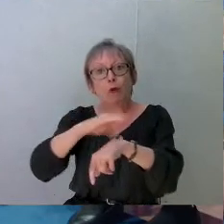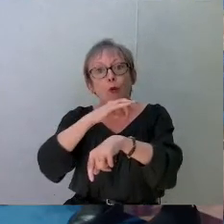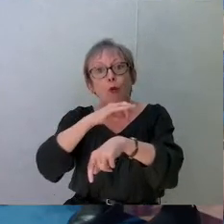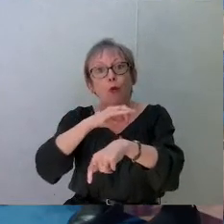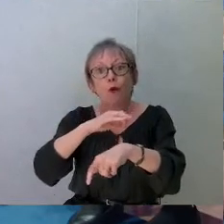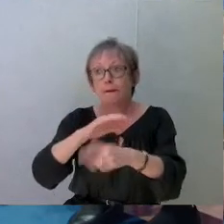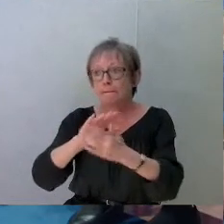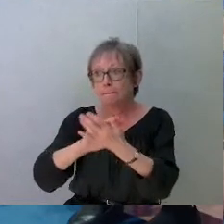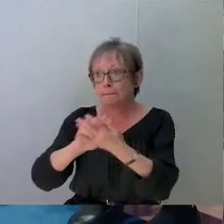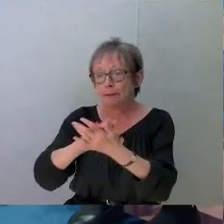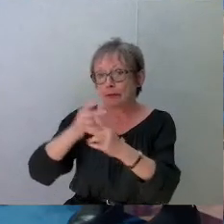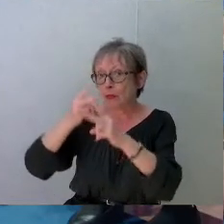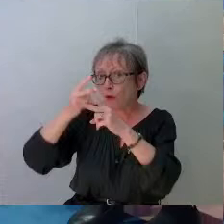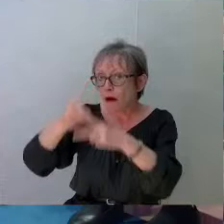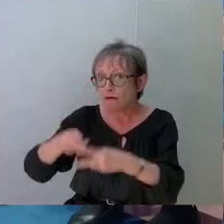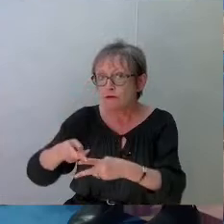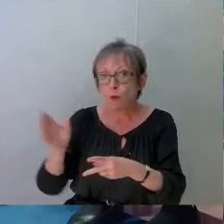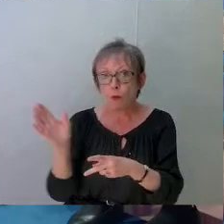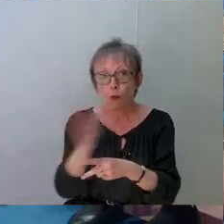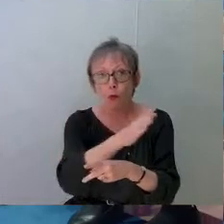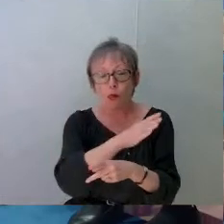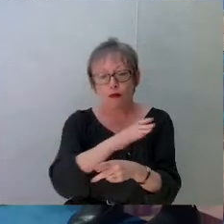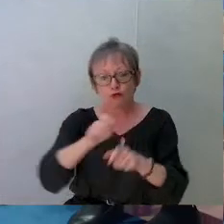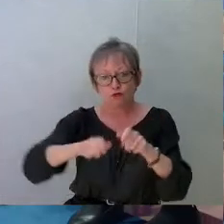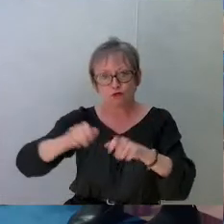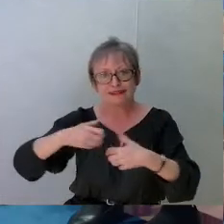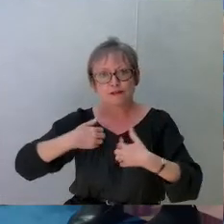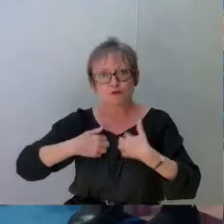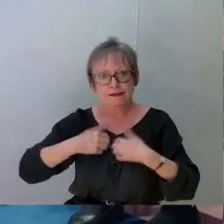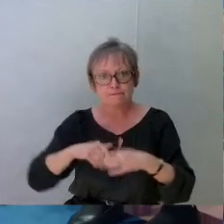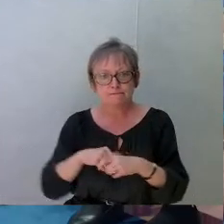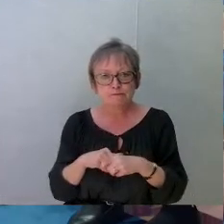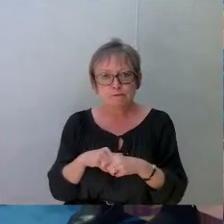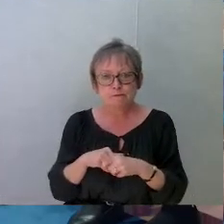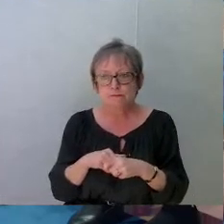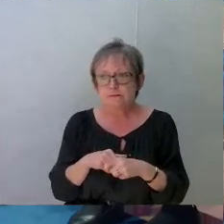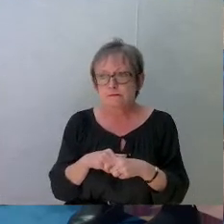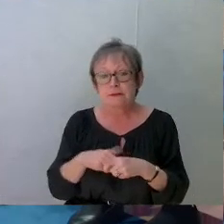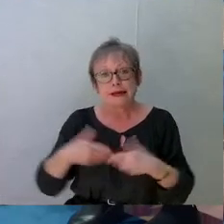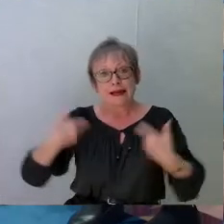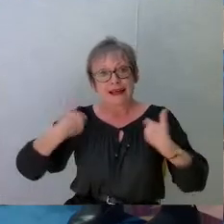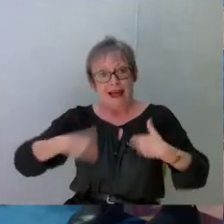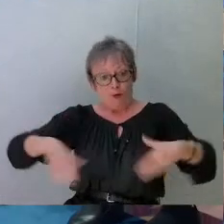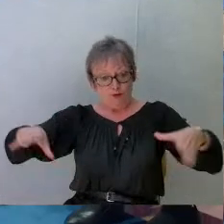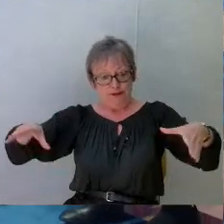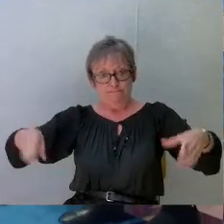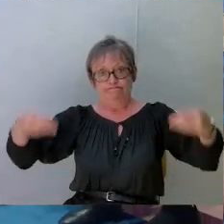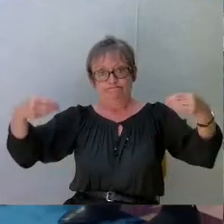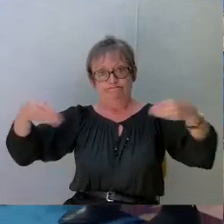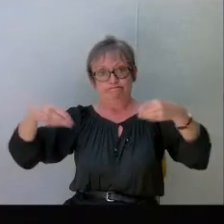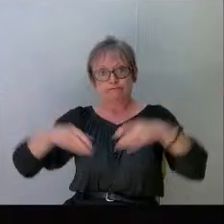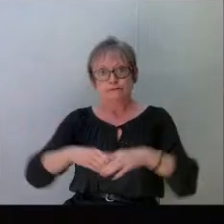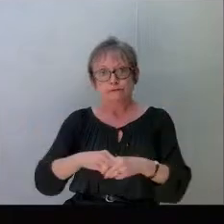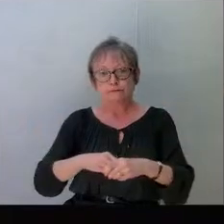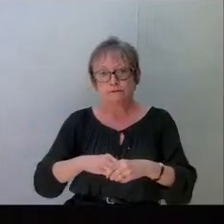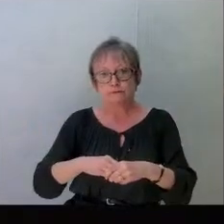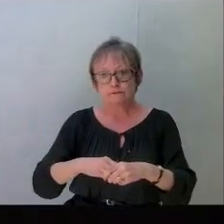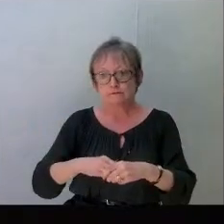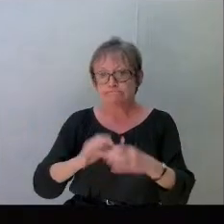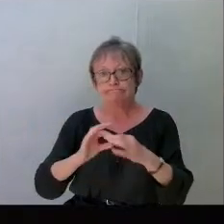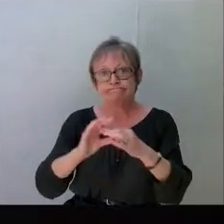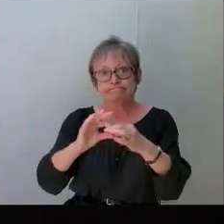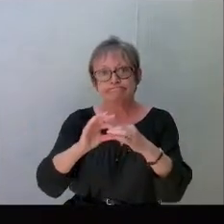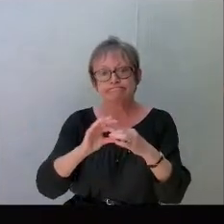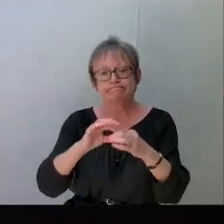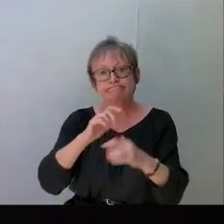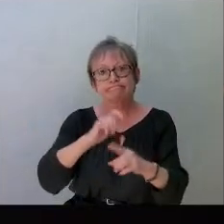the interests of all of you, of all our students. Our gowns also represent the association